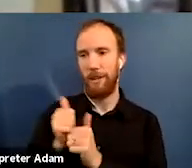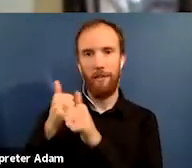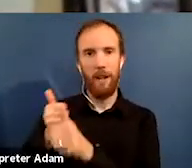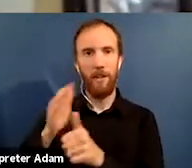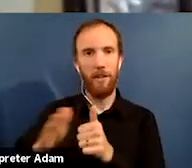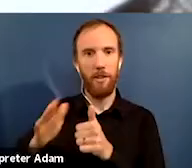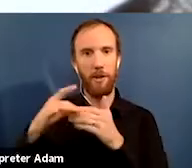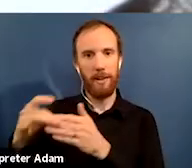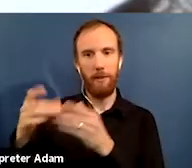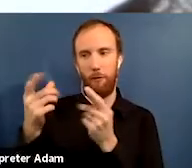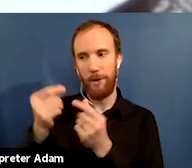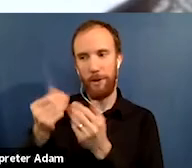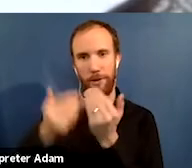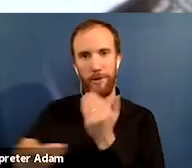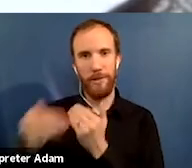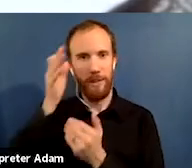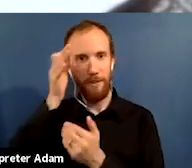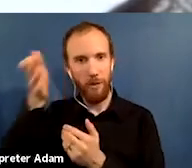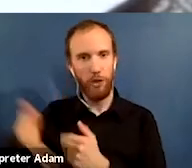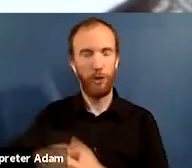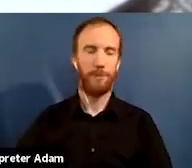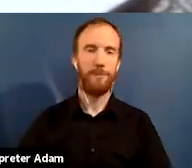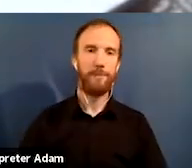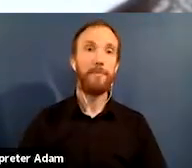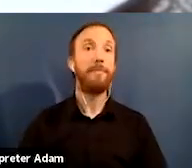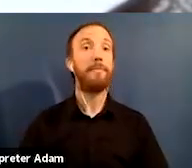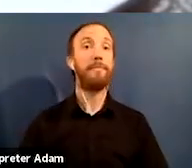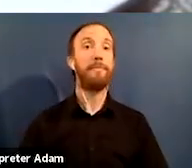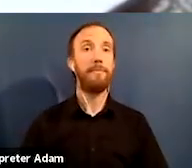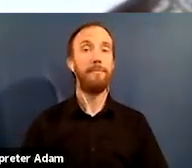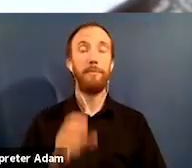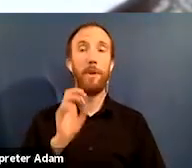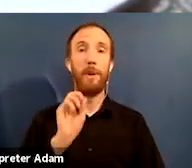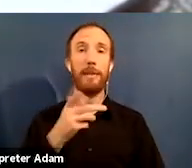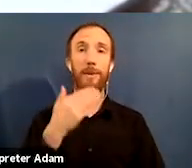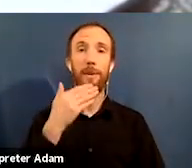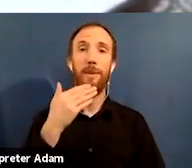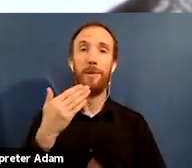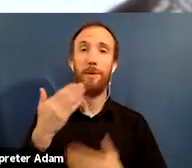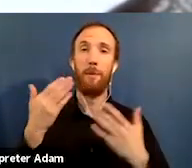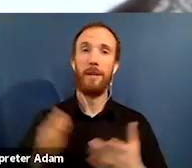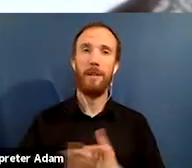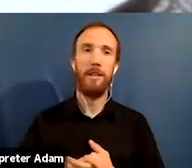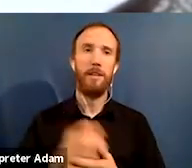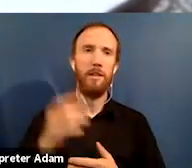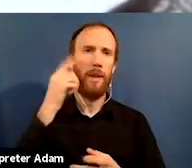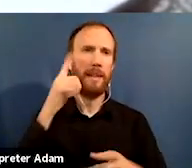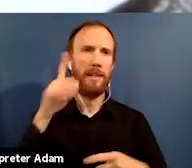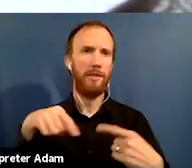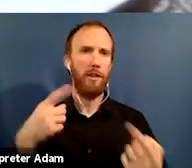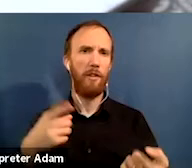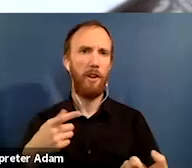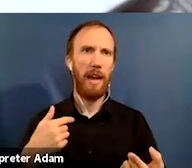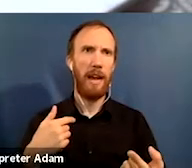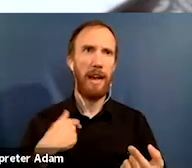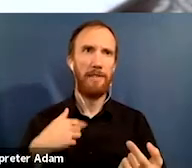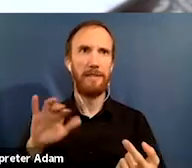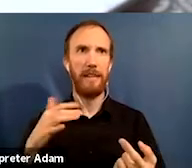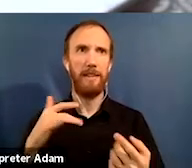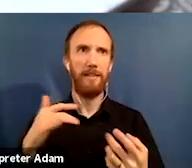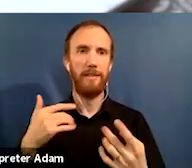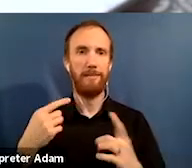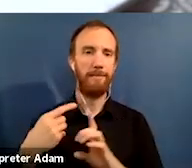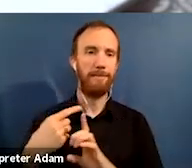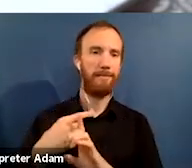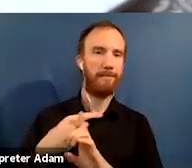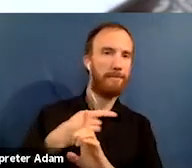future. Great. Thank you so much. All right. So far, I think I've actually kind of skirted the intention of